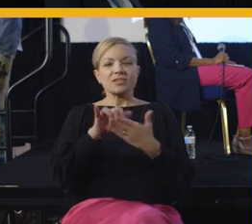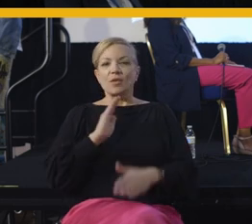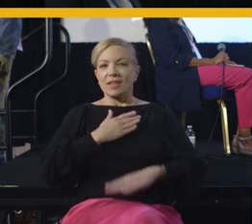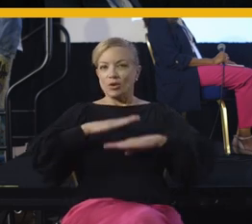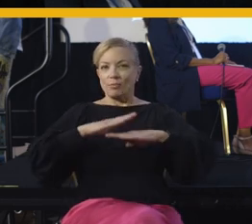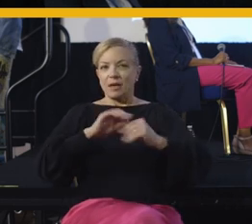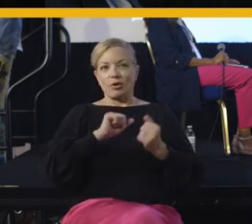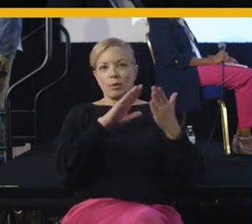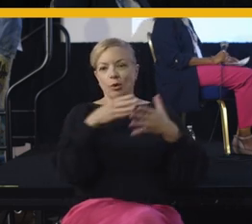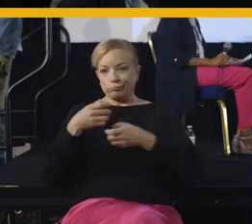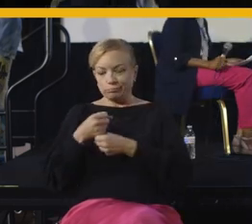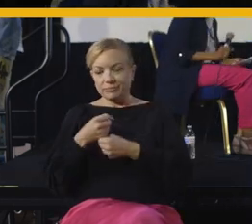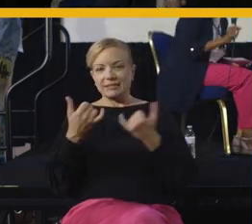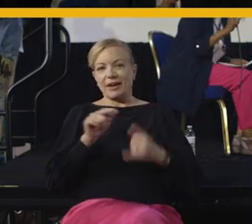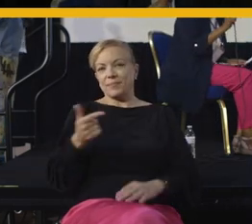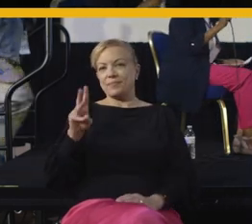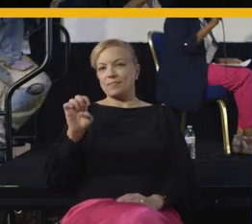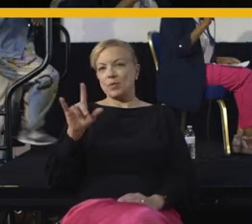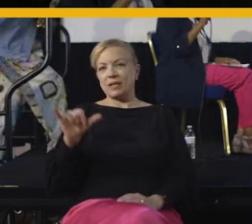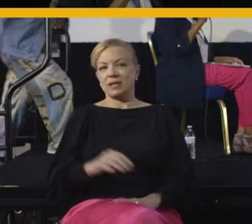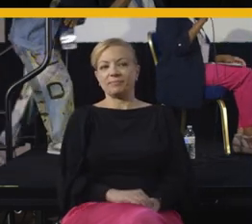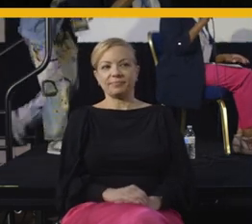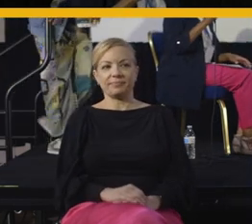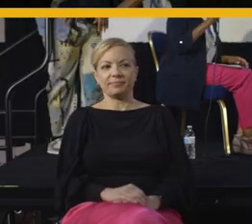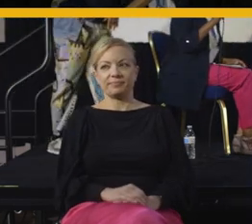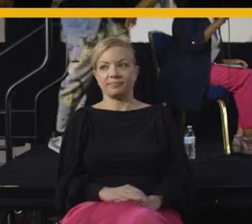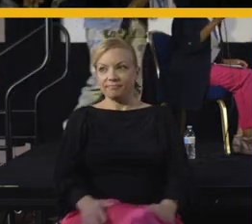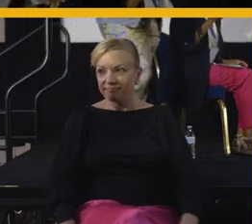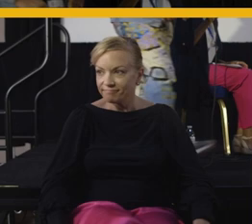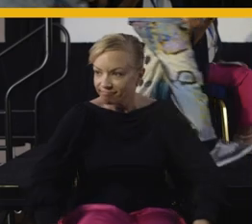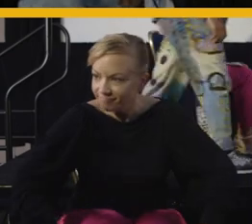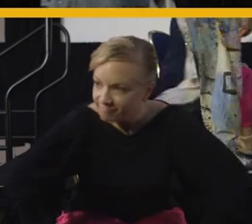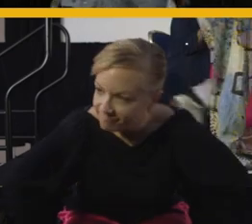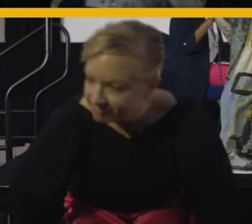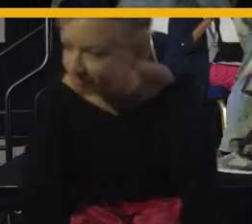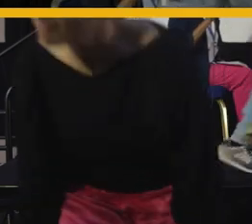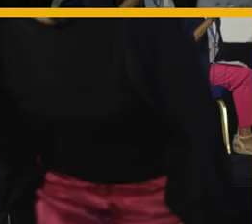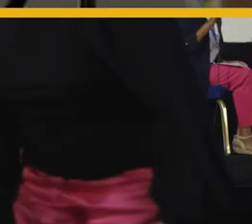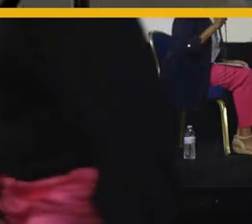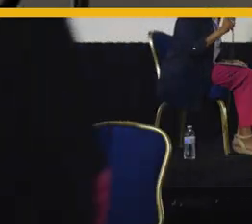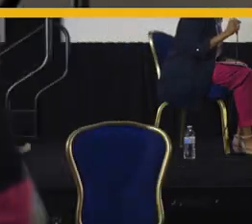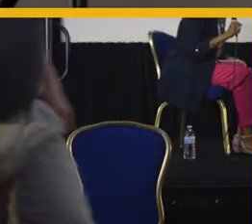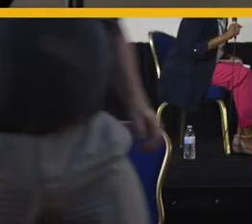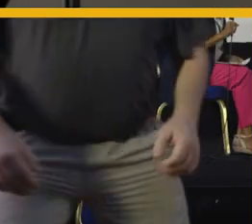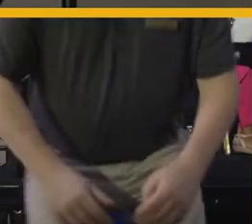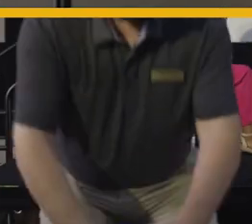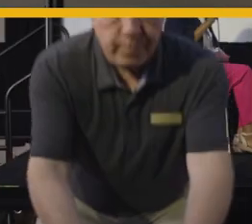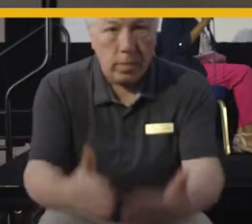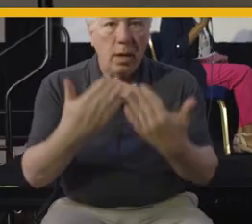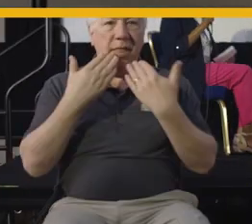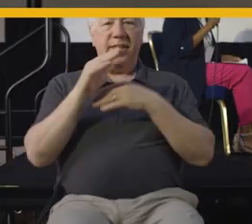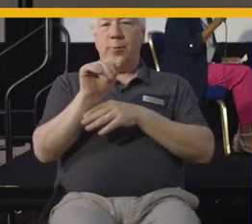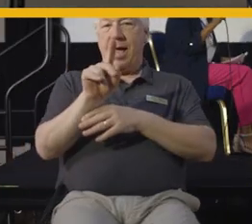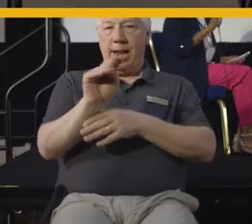and I'm going to hand it back off to Wendy. Thank you, Adam. So I'm going to quiz you all at the end to see.